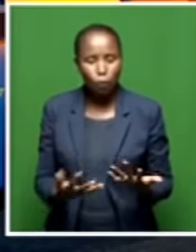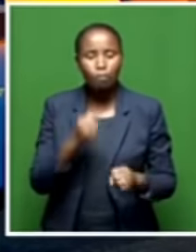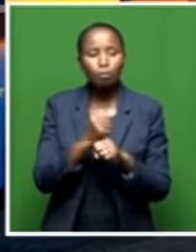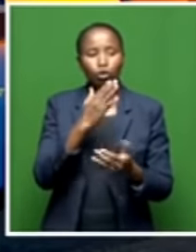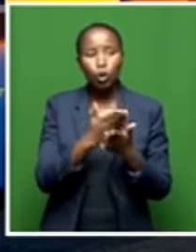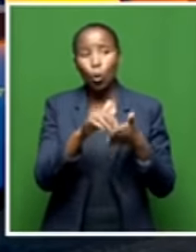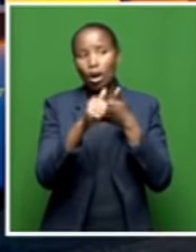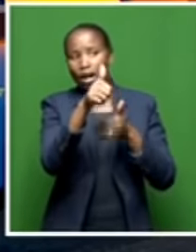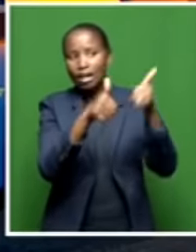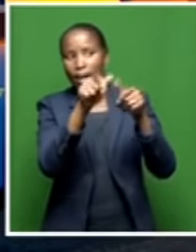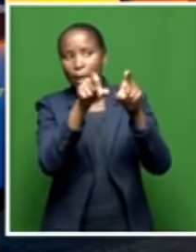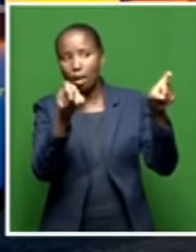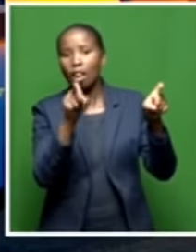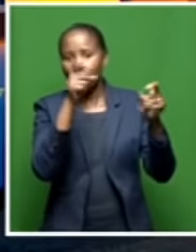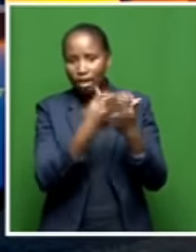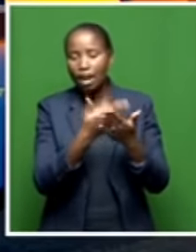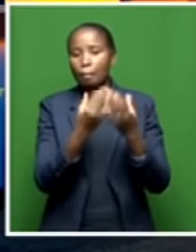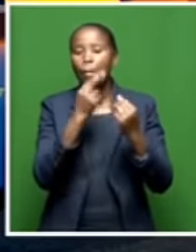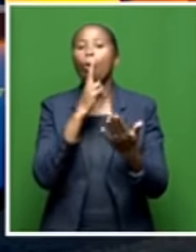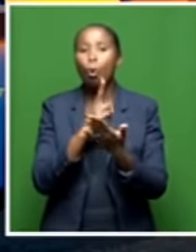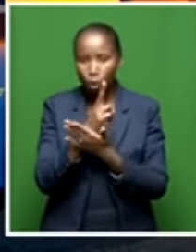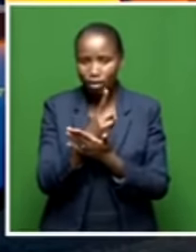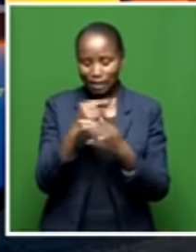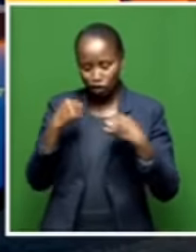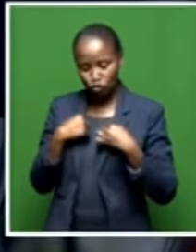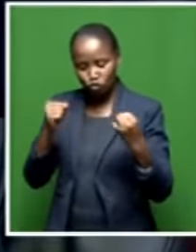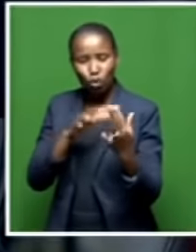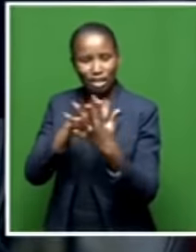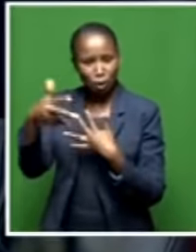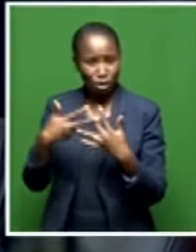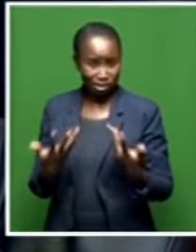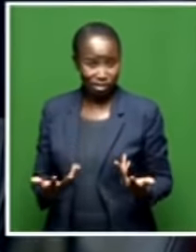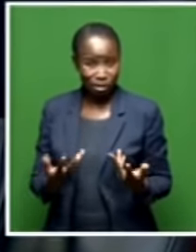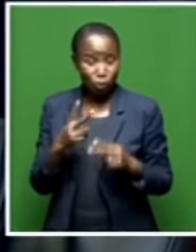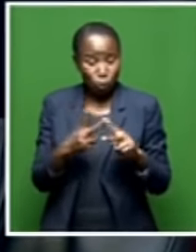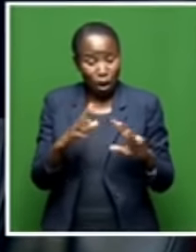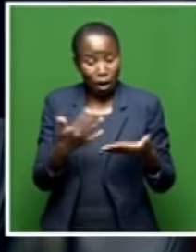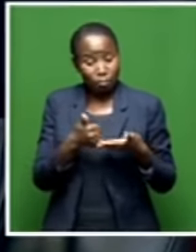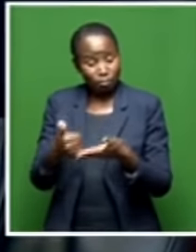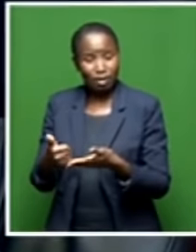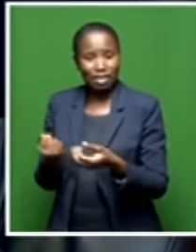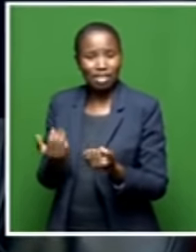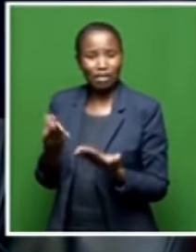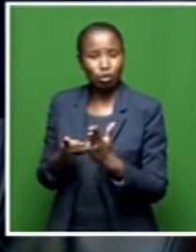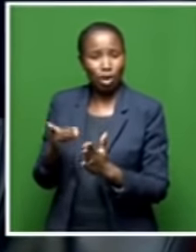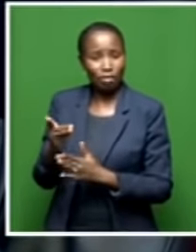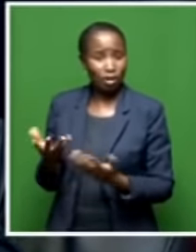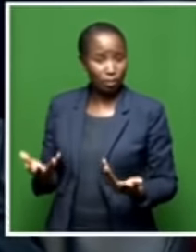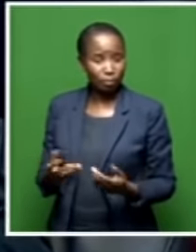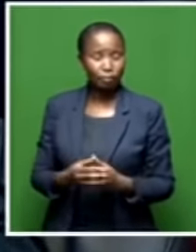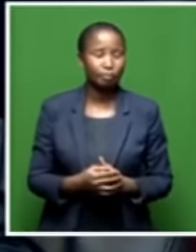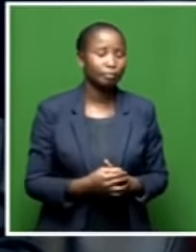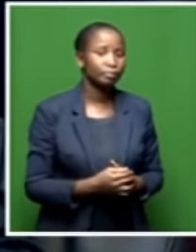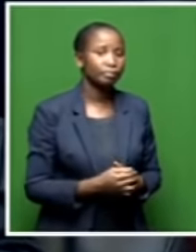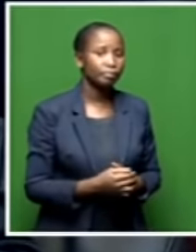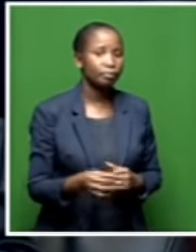that translates into service delivery? Yes, it is indeed a difficult area of operation because we know what the